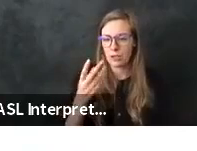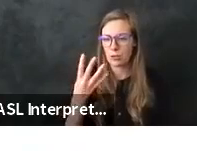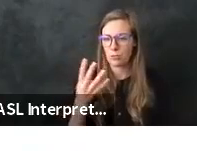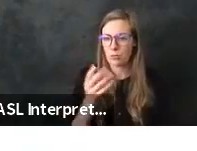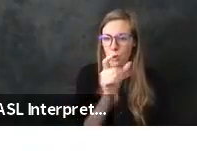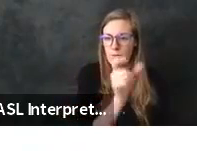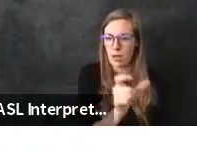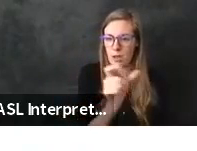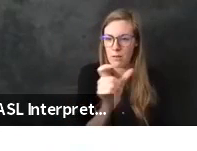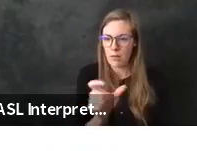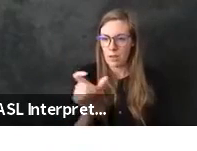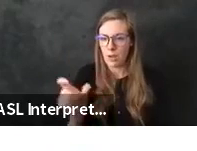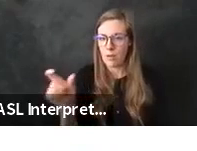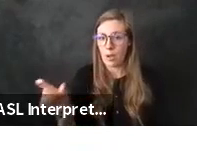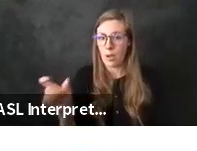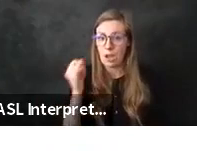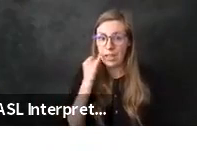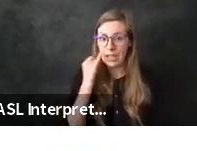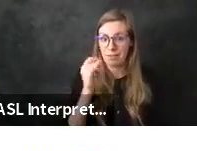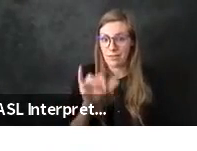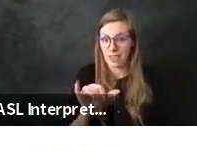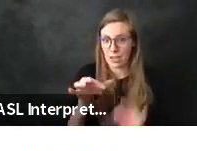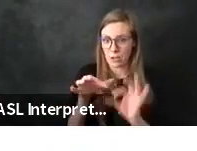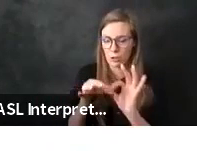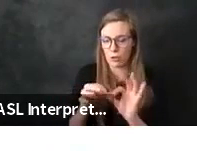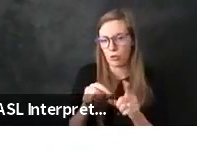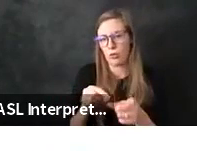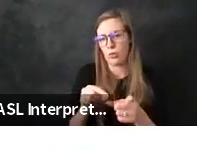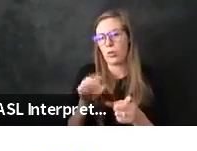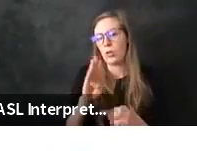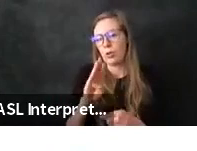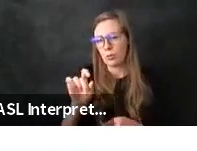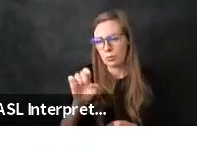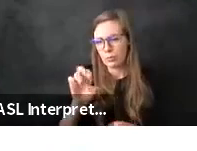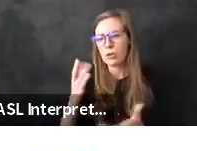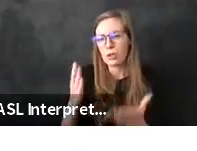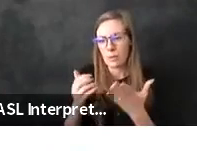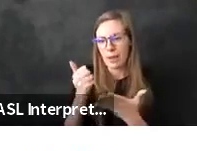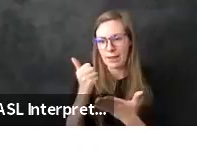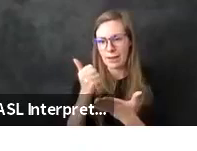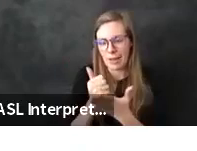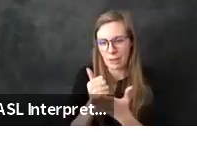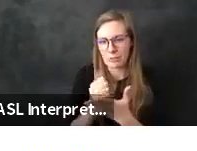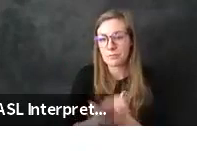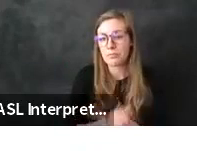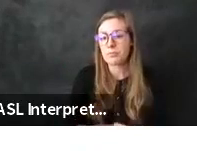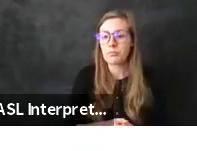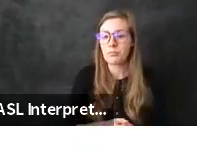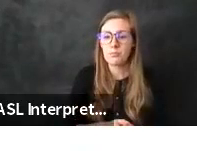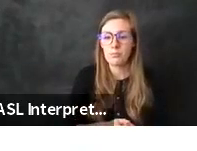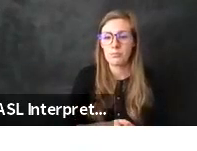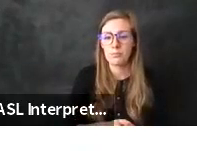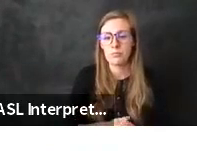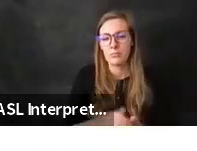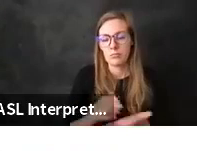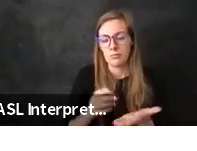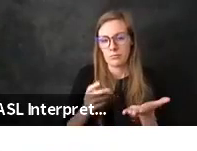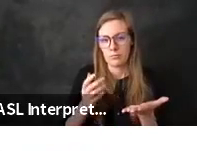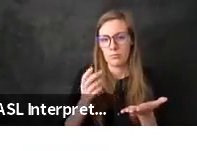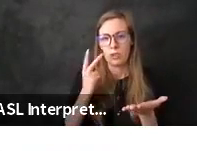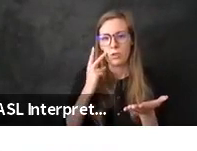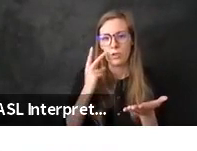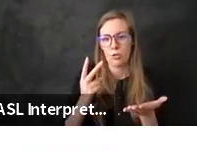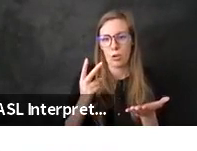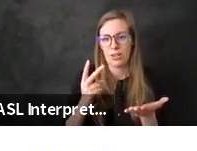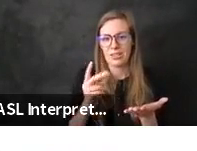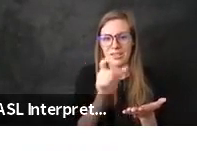on immunosuppressive therapies, or others who are on other immunosuppressive therapies, you can see that these